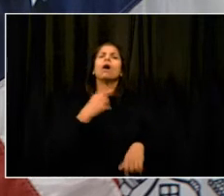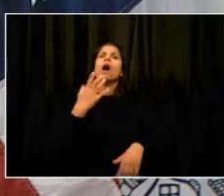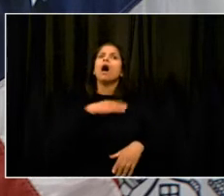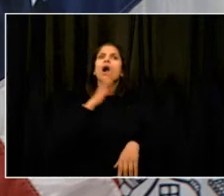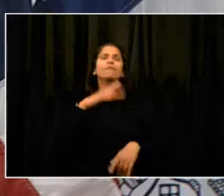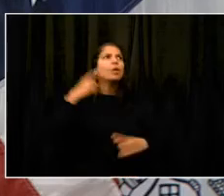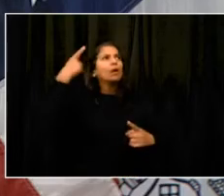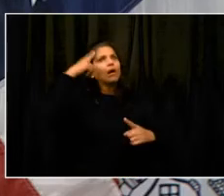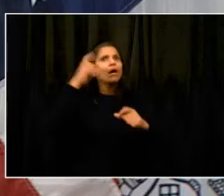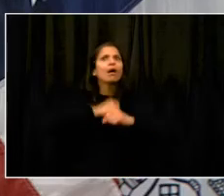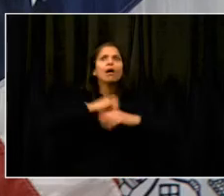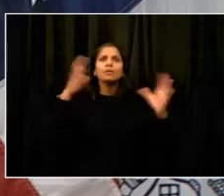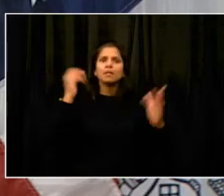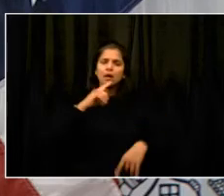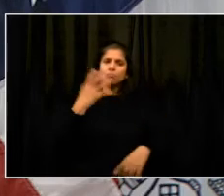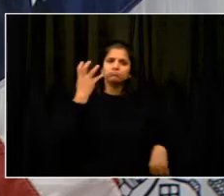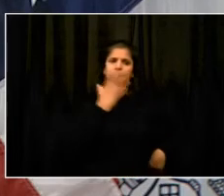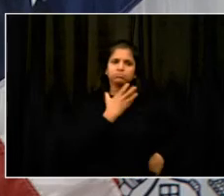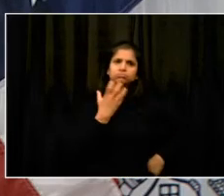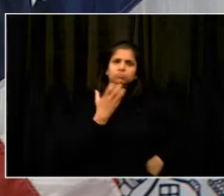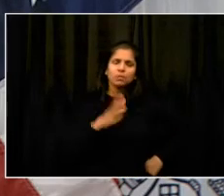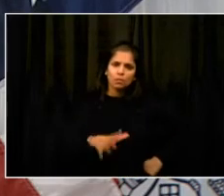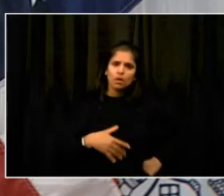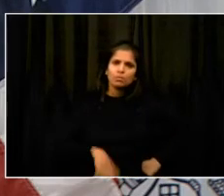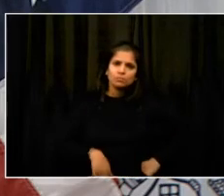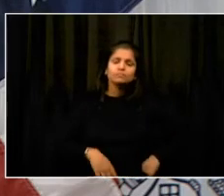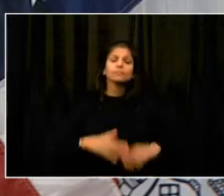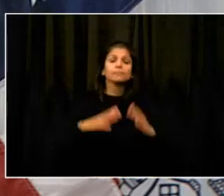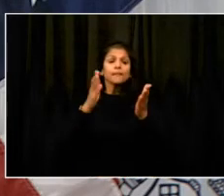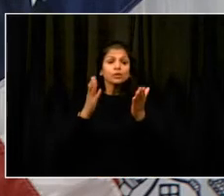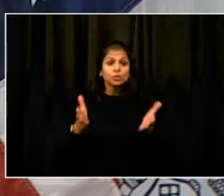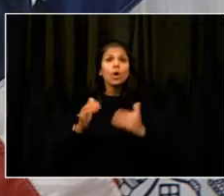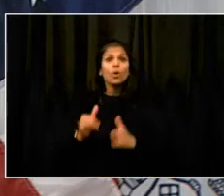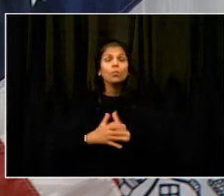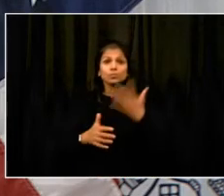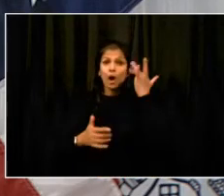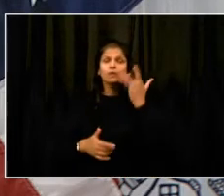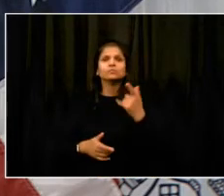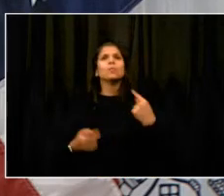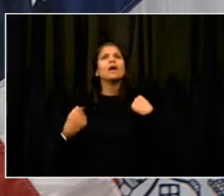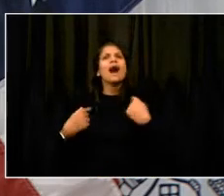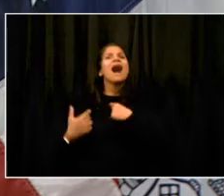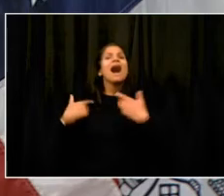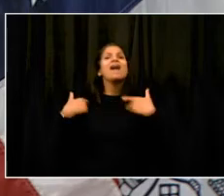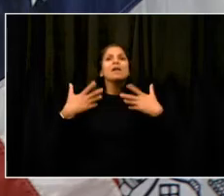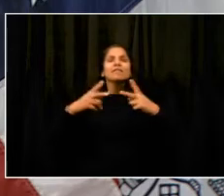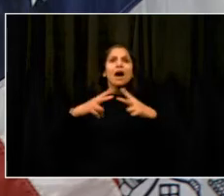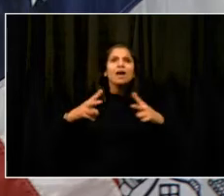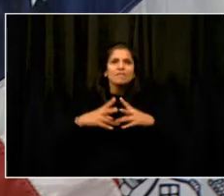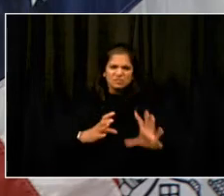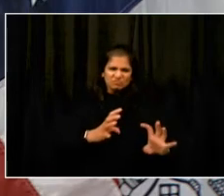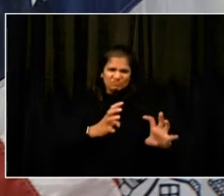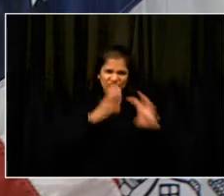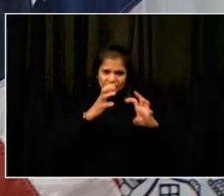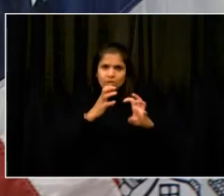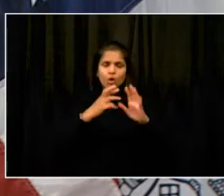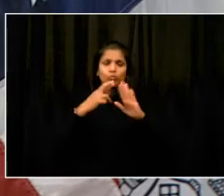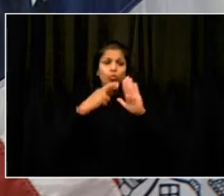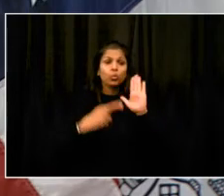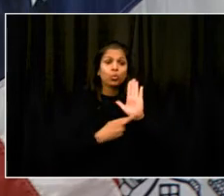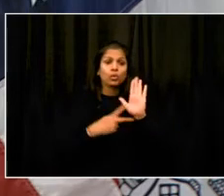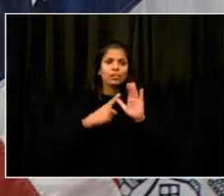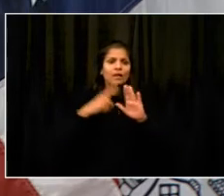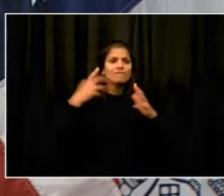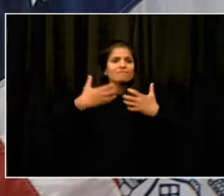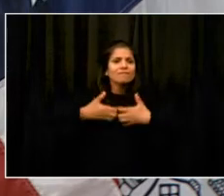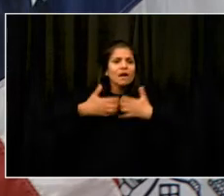unlike almost any place else, the schools have had every conceivable health and safety measure layered one on top of the other, what I call that